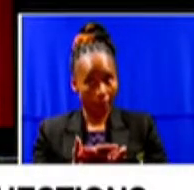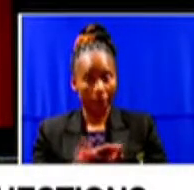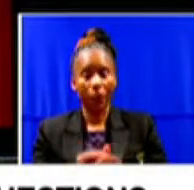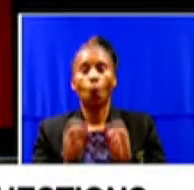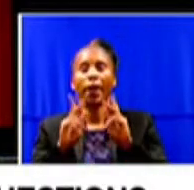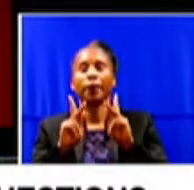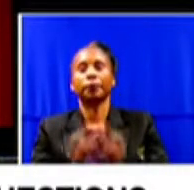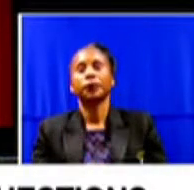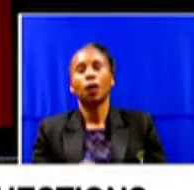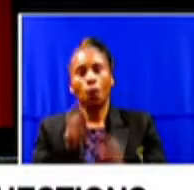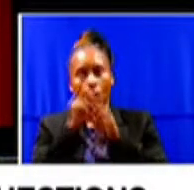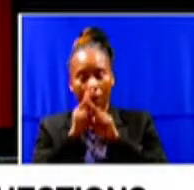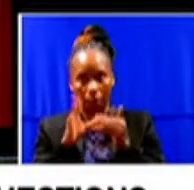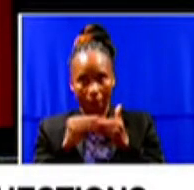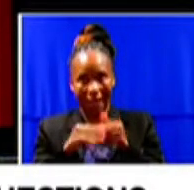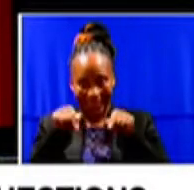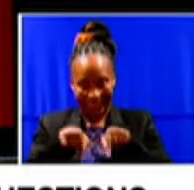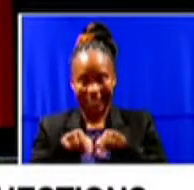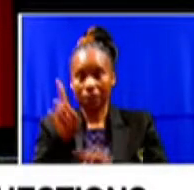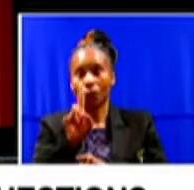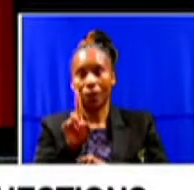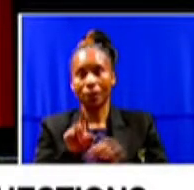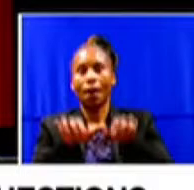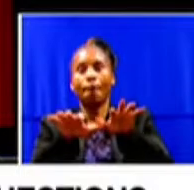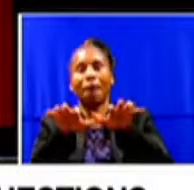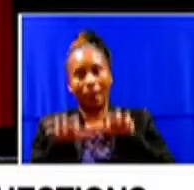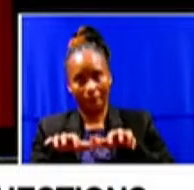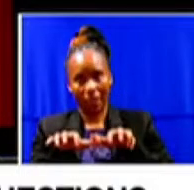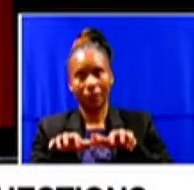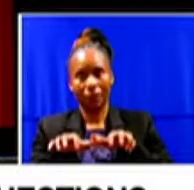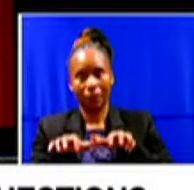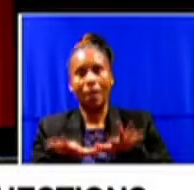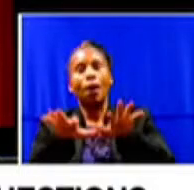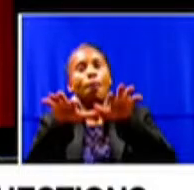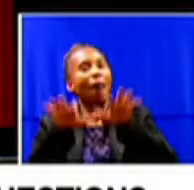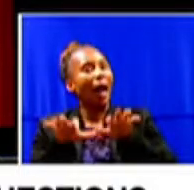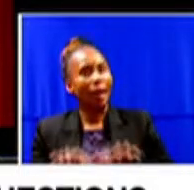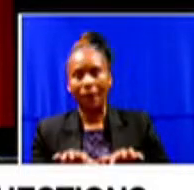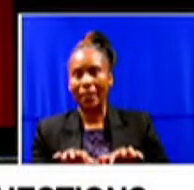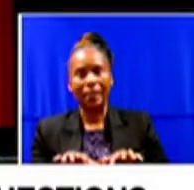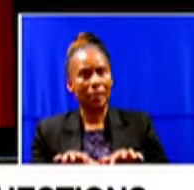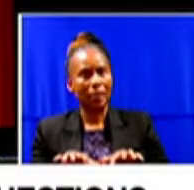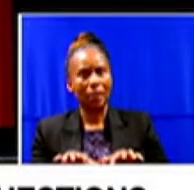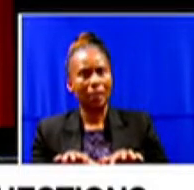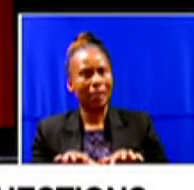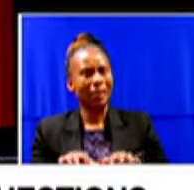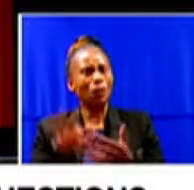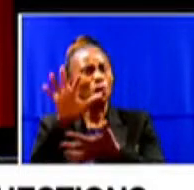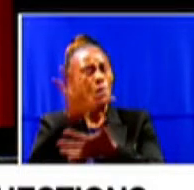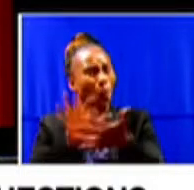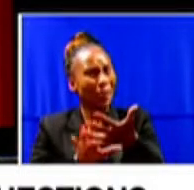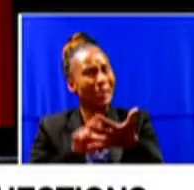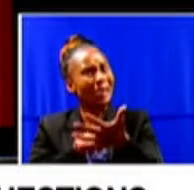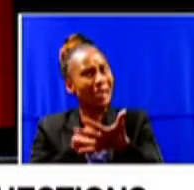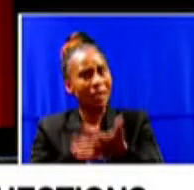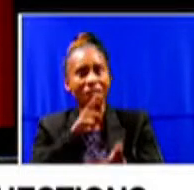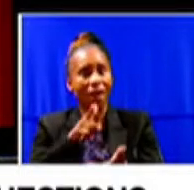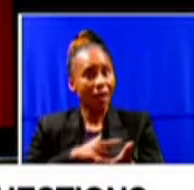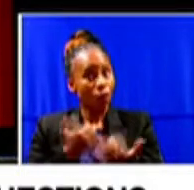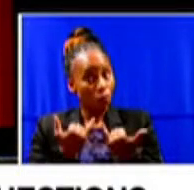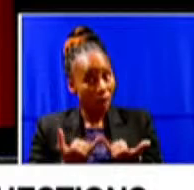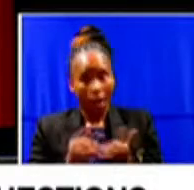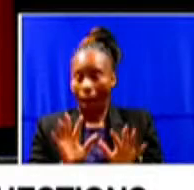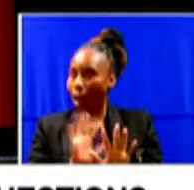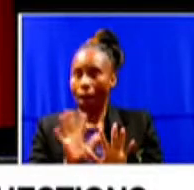member, this is Parliament, and Parliament has not heard a story that you are telling us about,